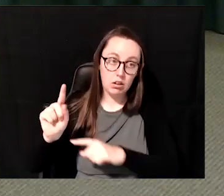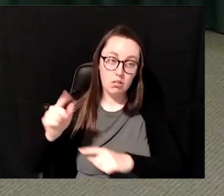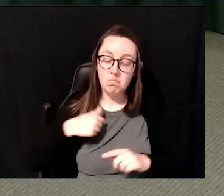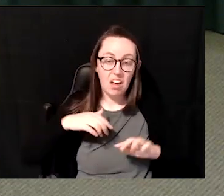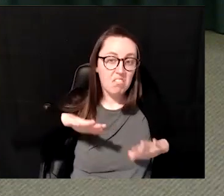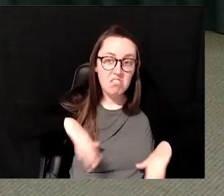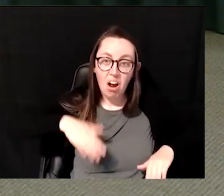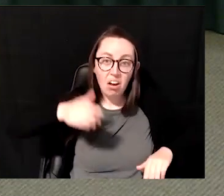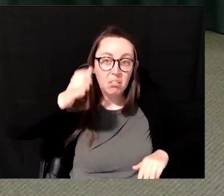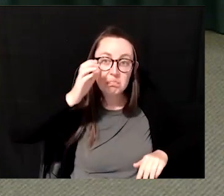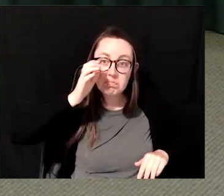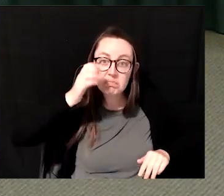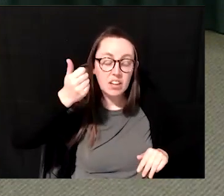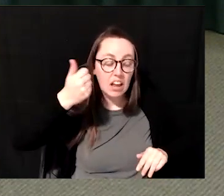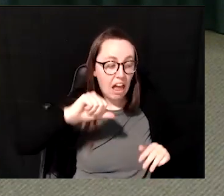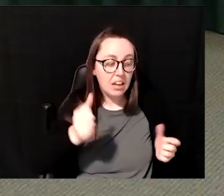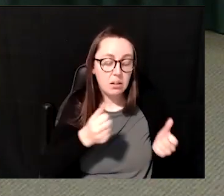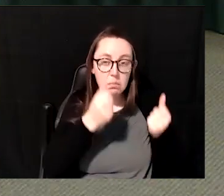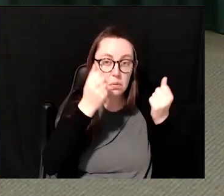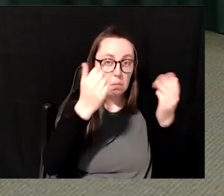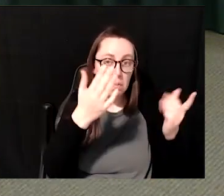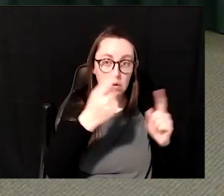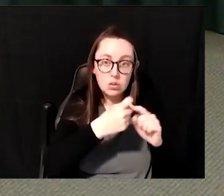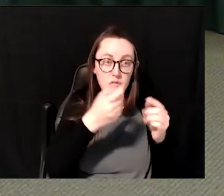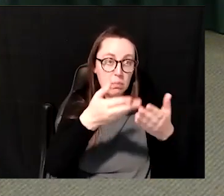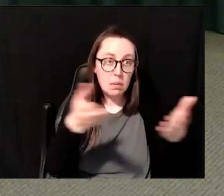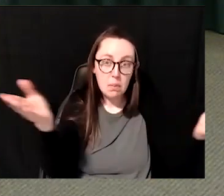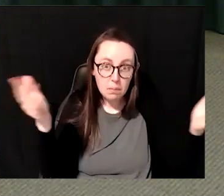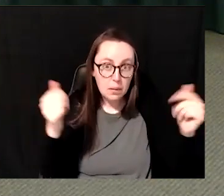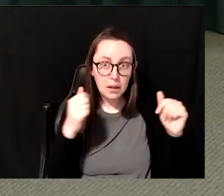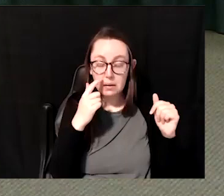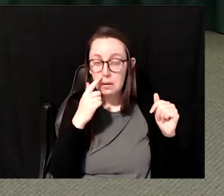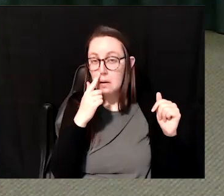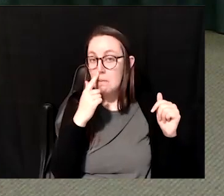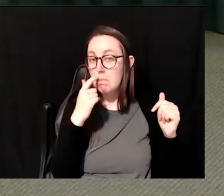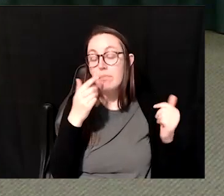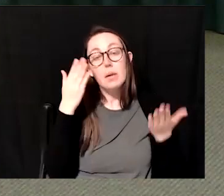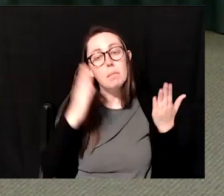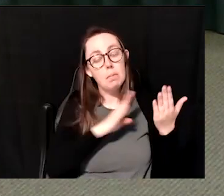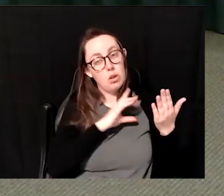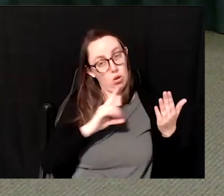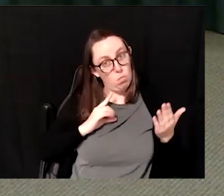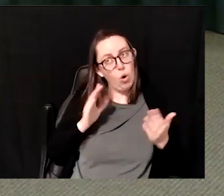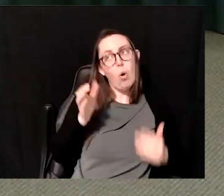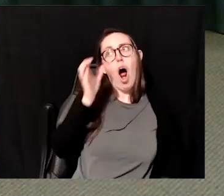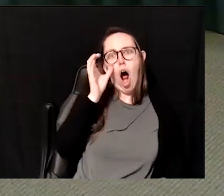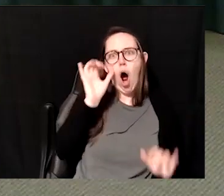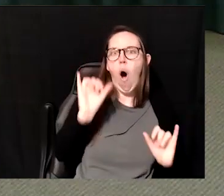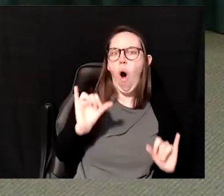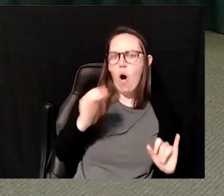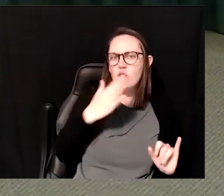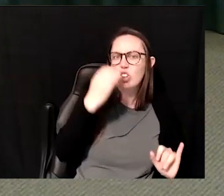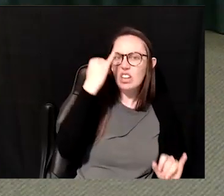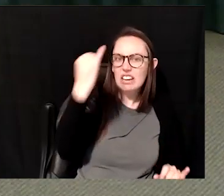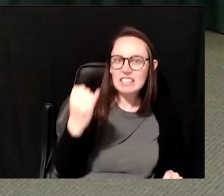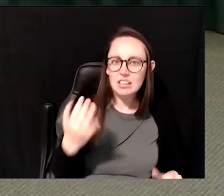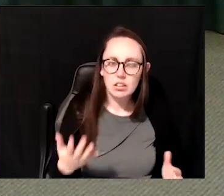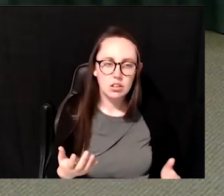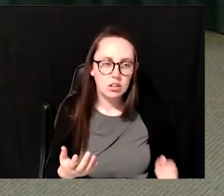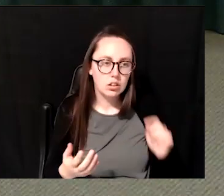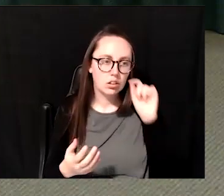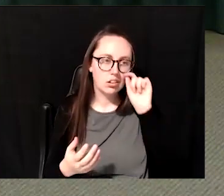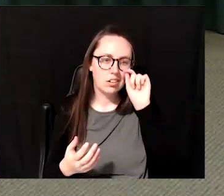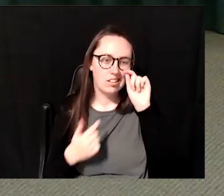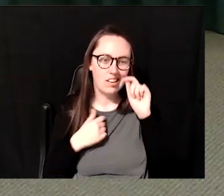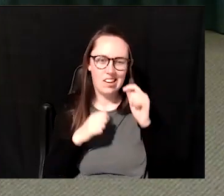yet that maybe the board would say this is a good idea I certainly am not in uh in favor of